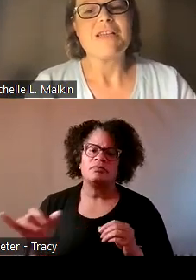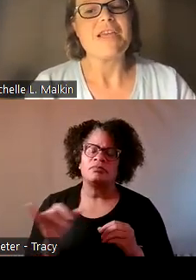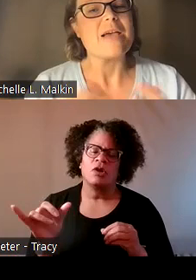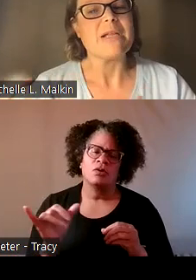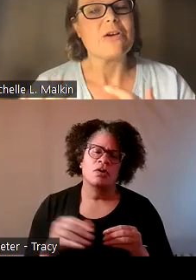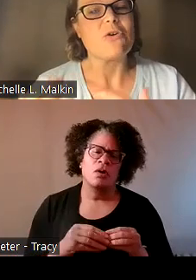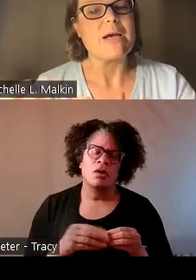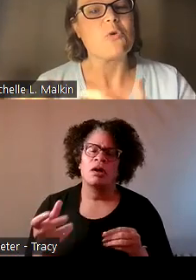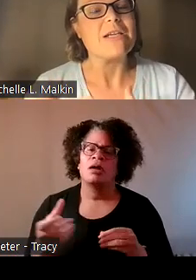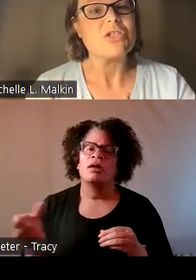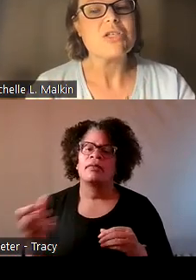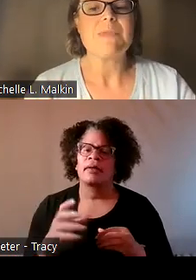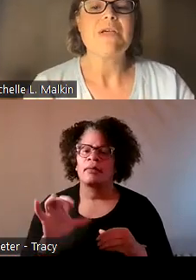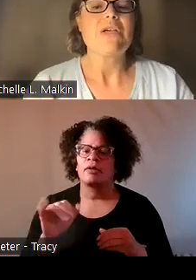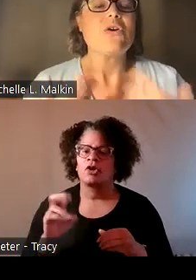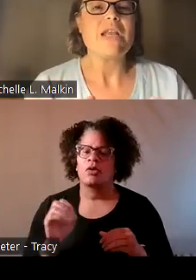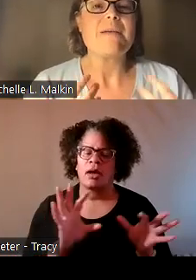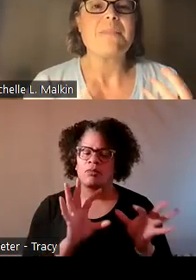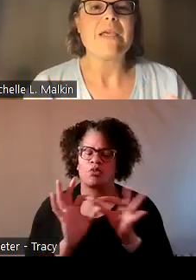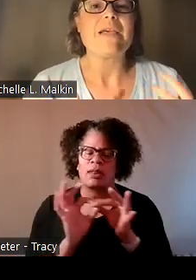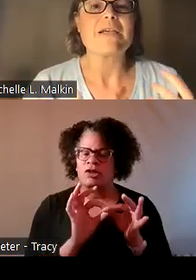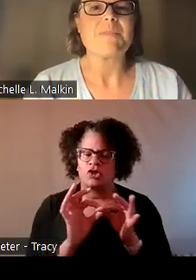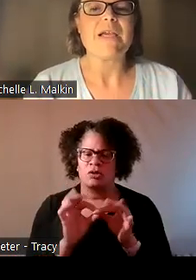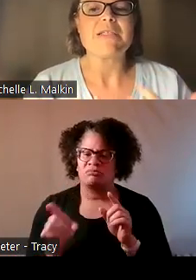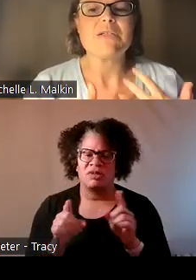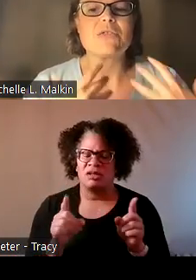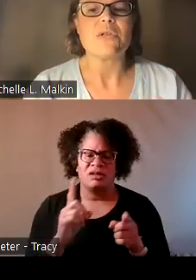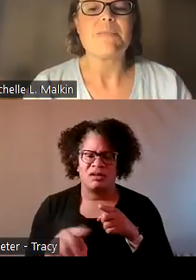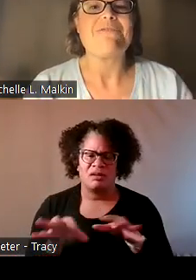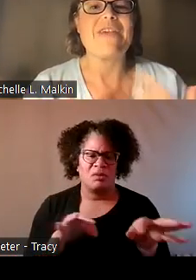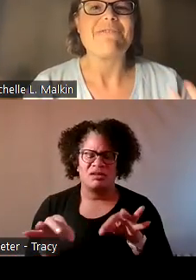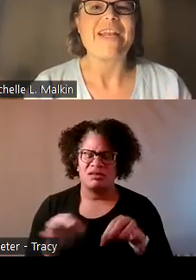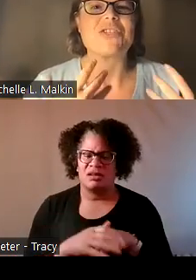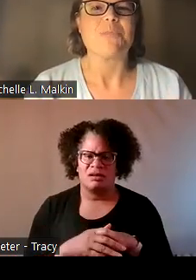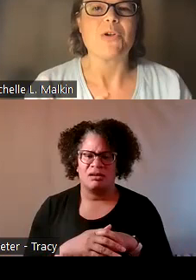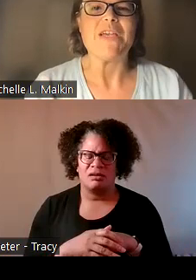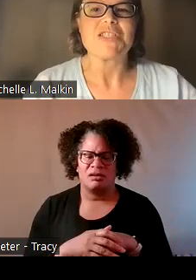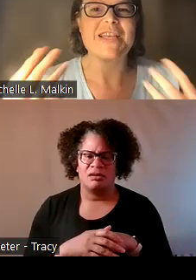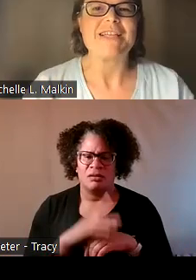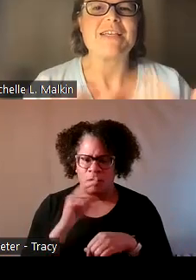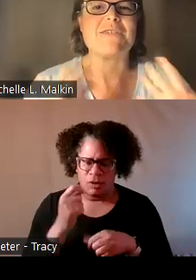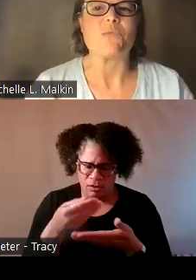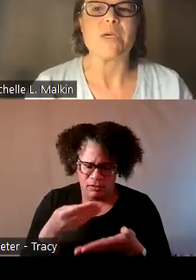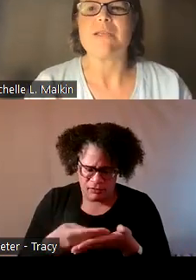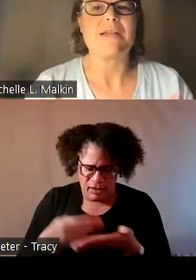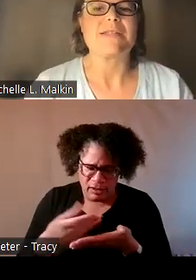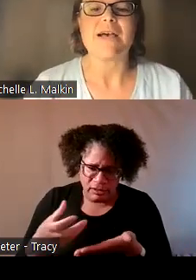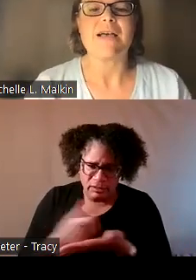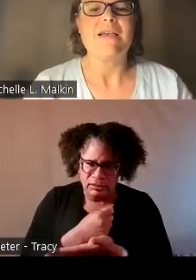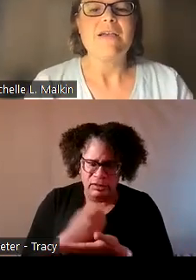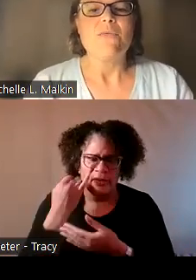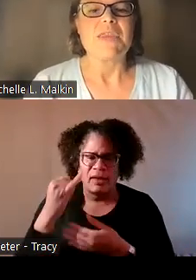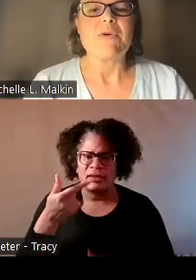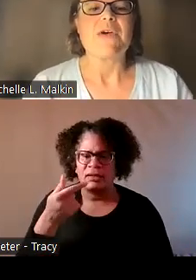that the gambling crime relationship could not be explained solely by financial motivations, that idea of greed. That is